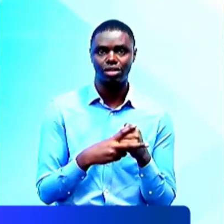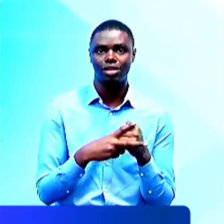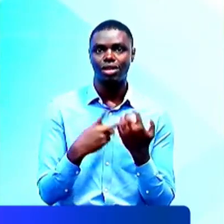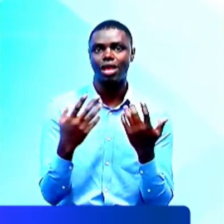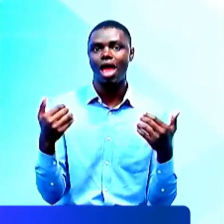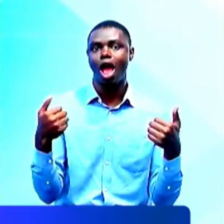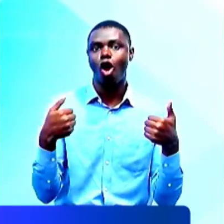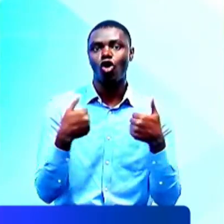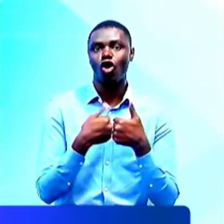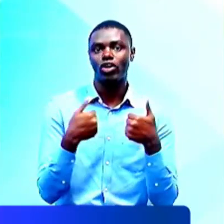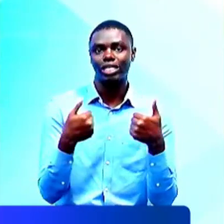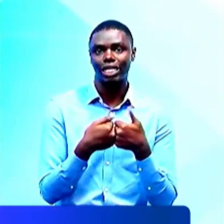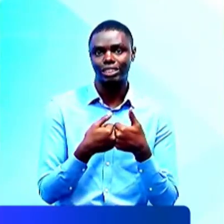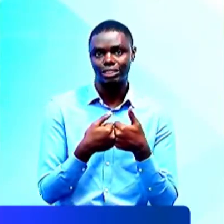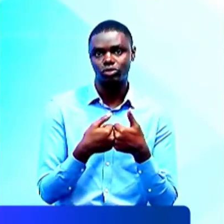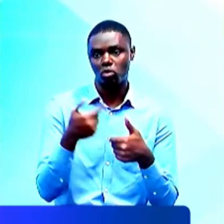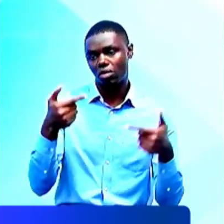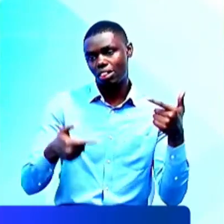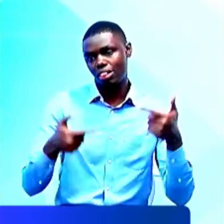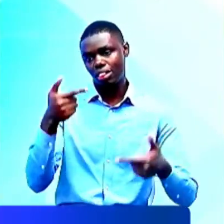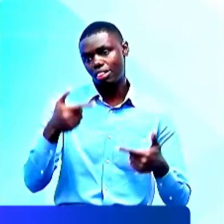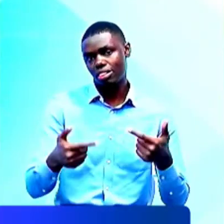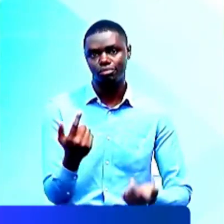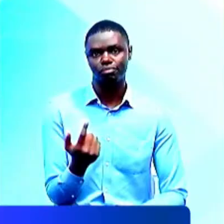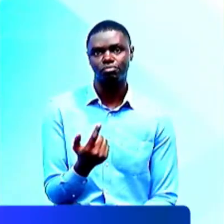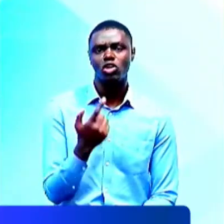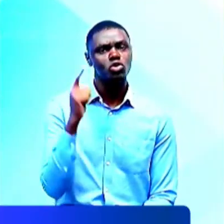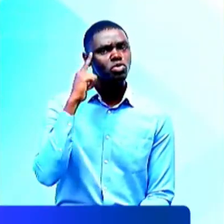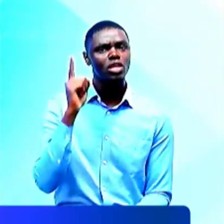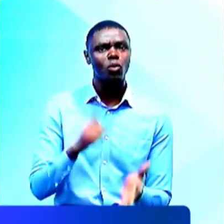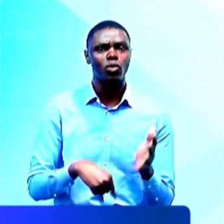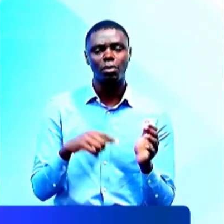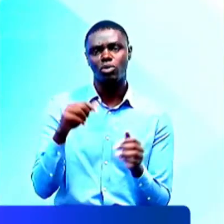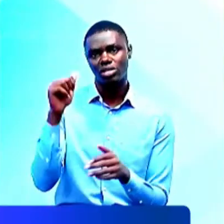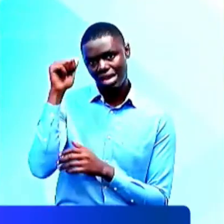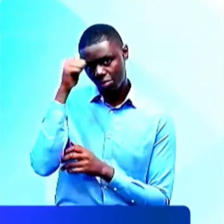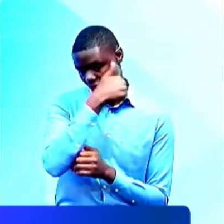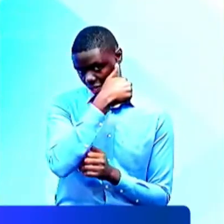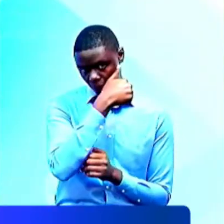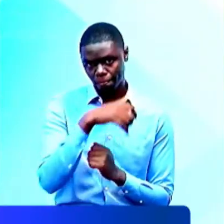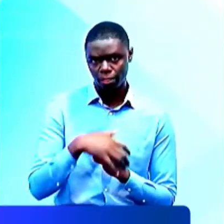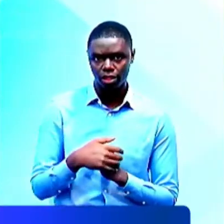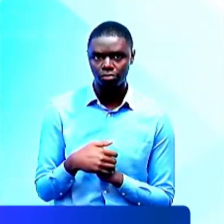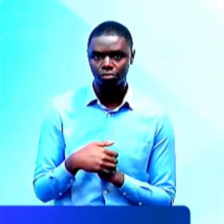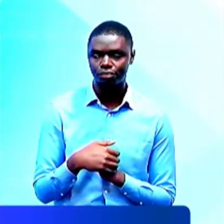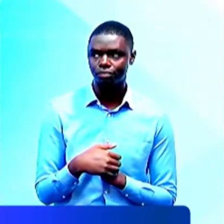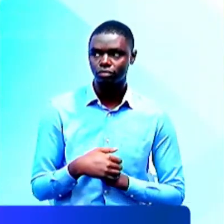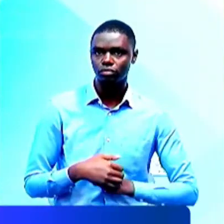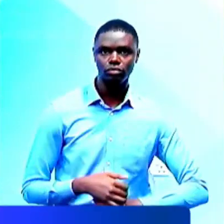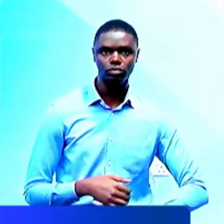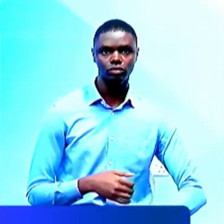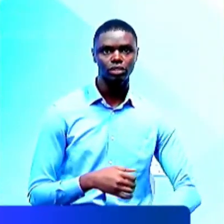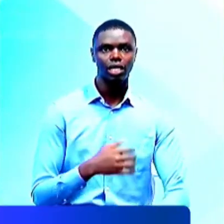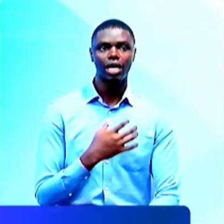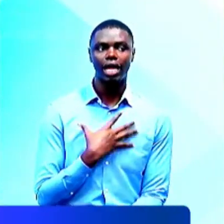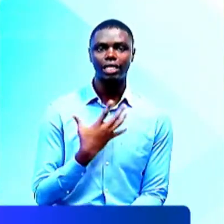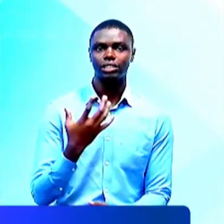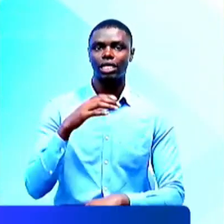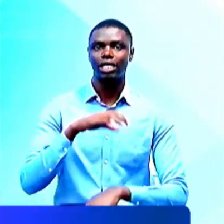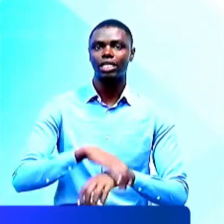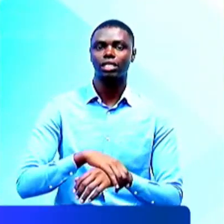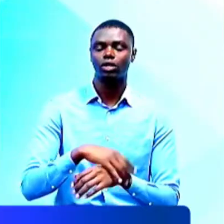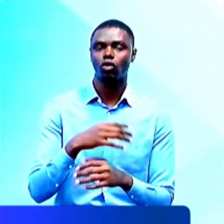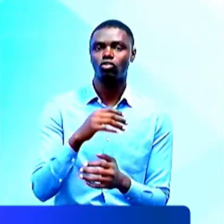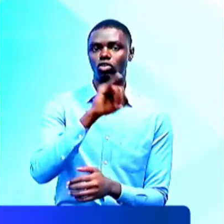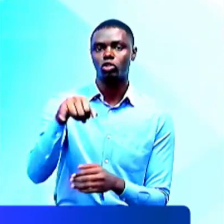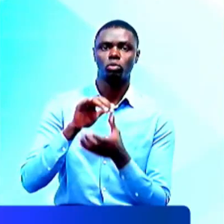contest. What do you make of the rebranding of And of course, the reclaiming of Jubilee. You